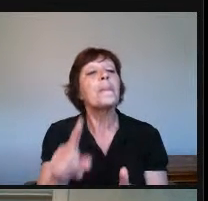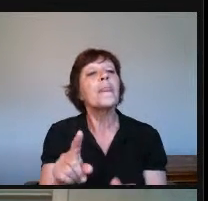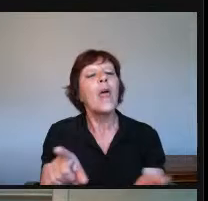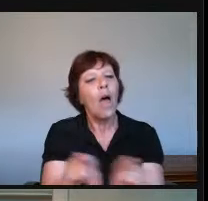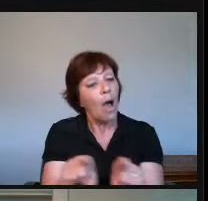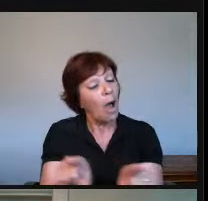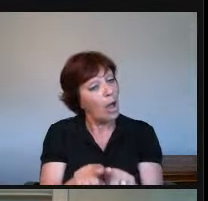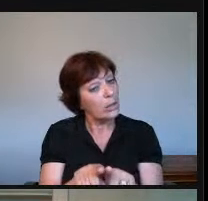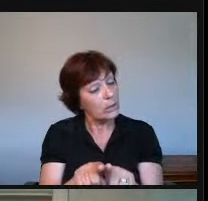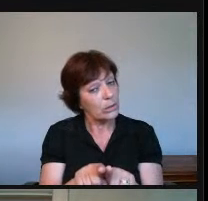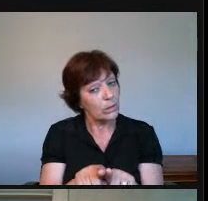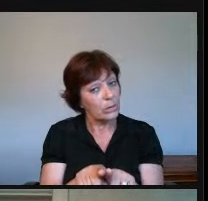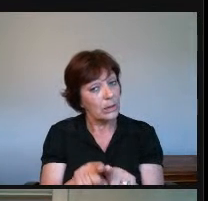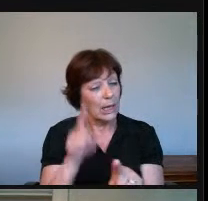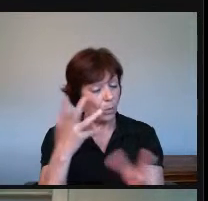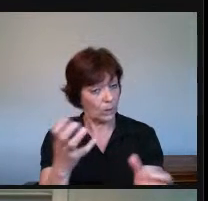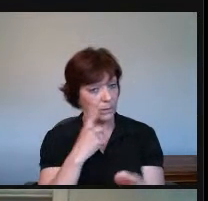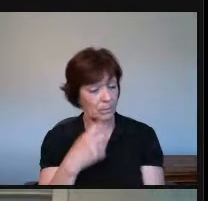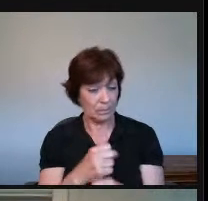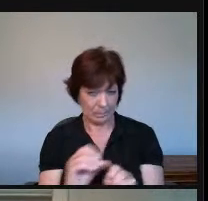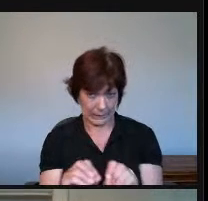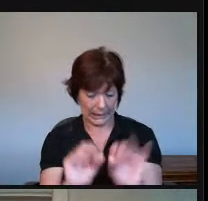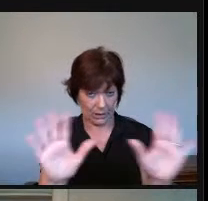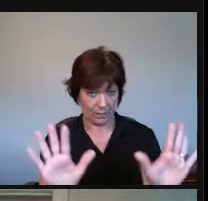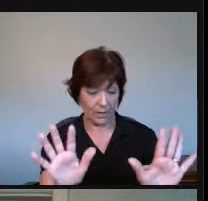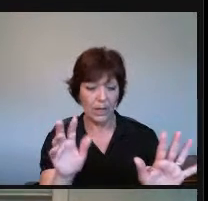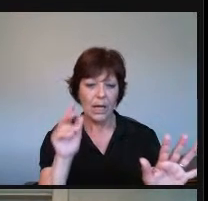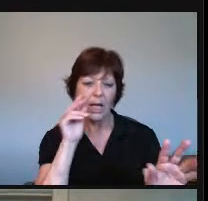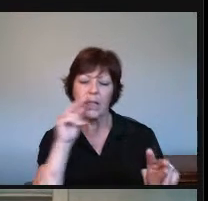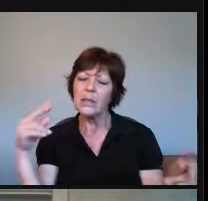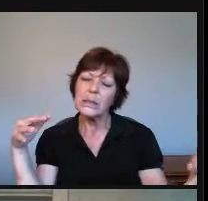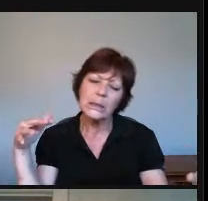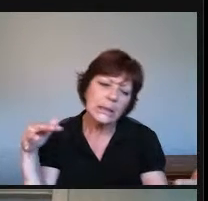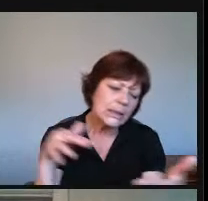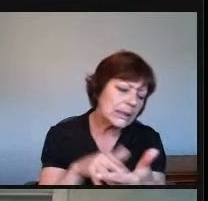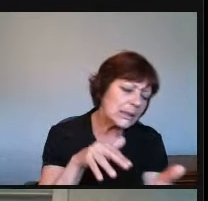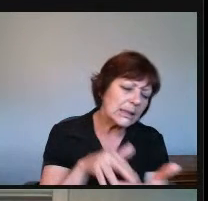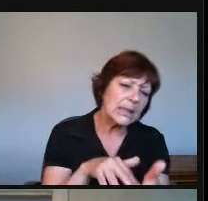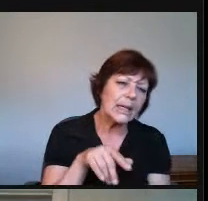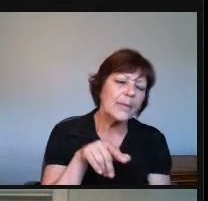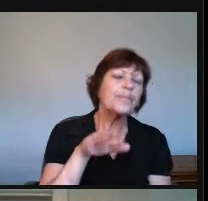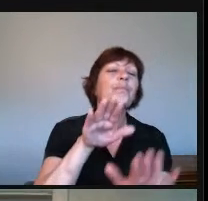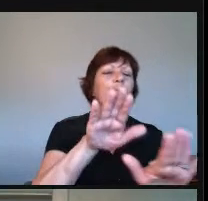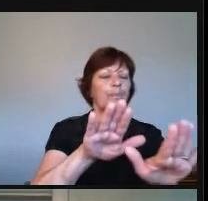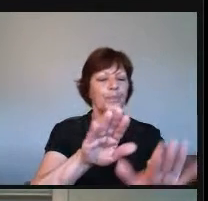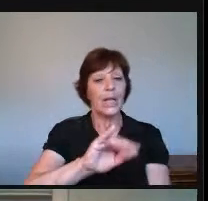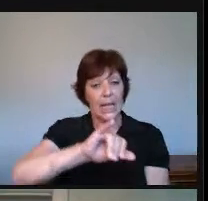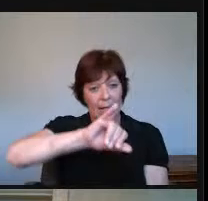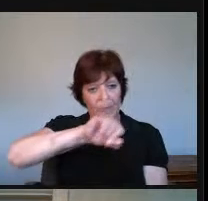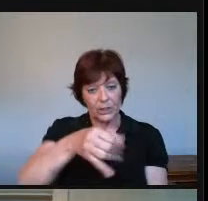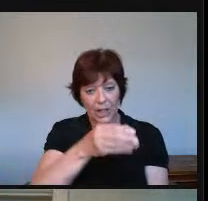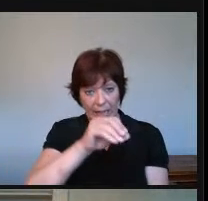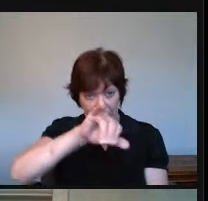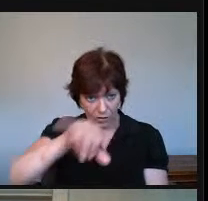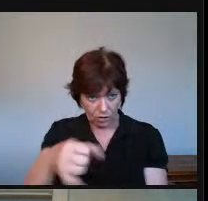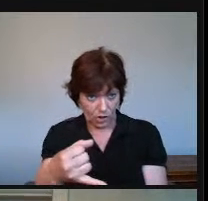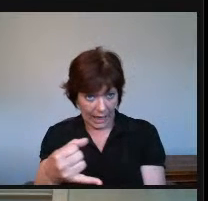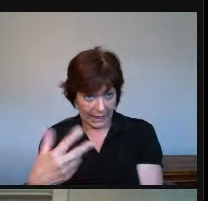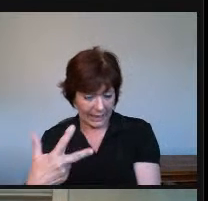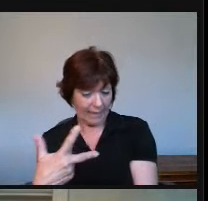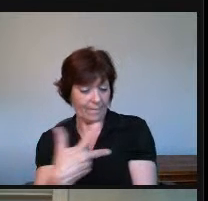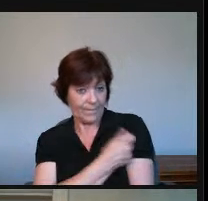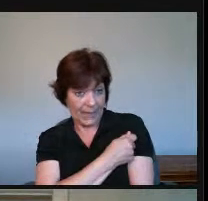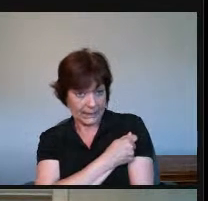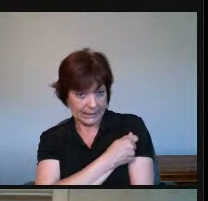think should be understood very clear is they've been looking at this. The Johnson & Johnson vaccine is